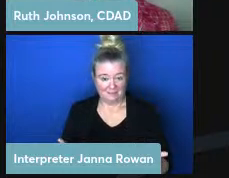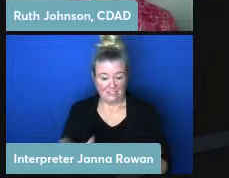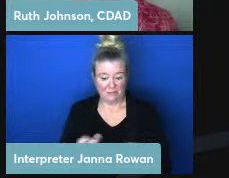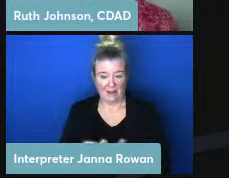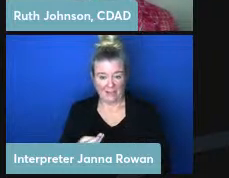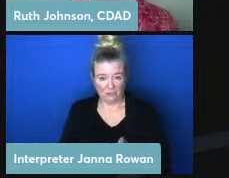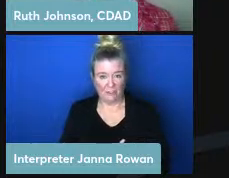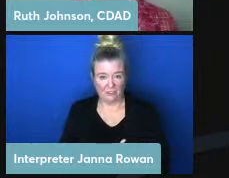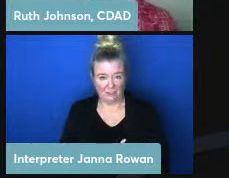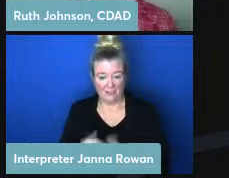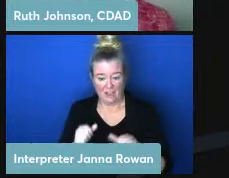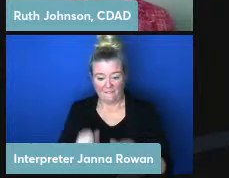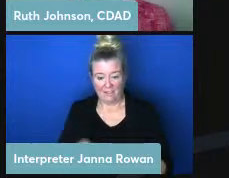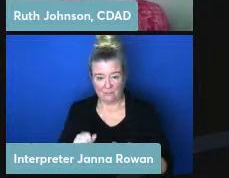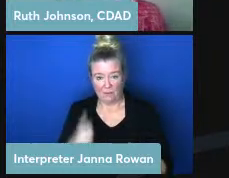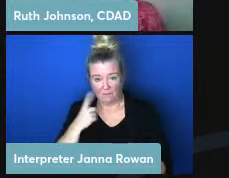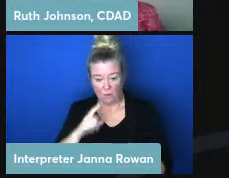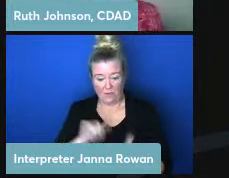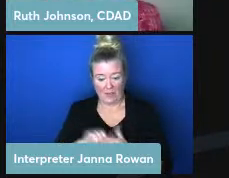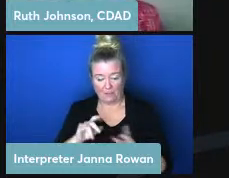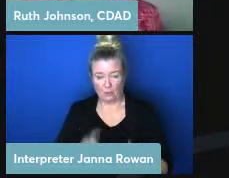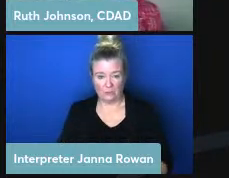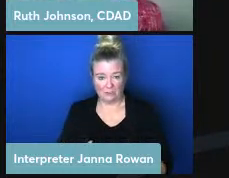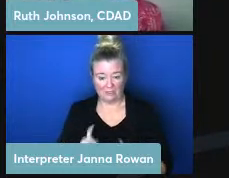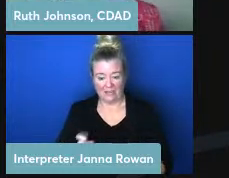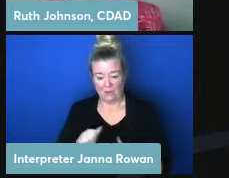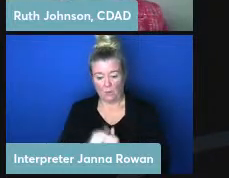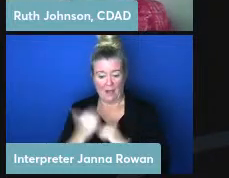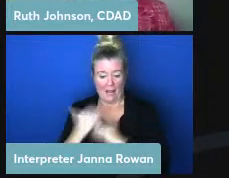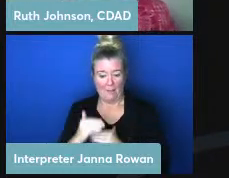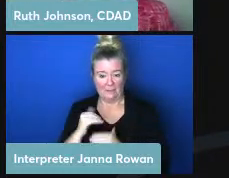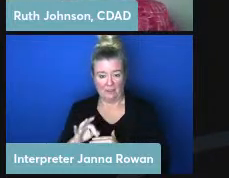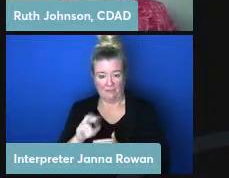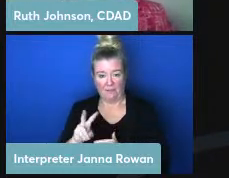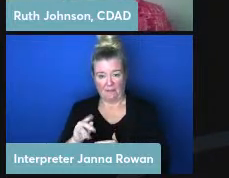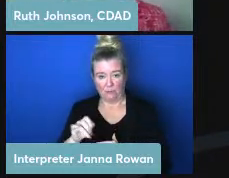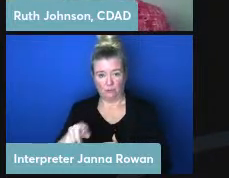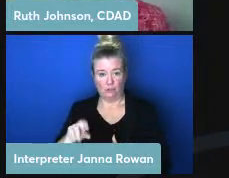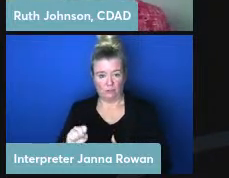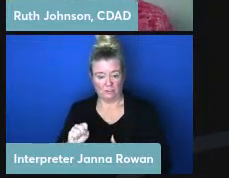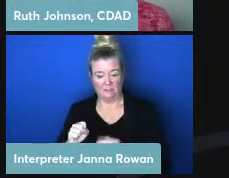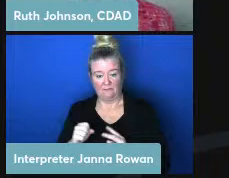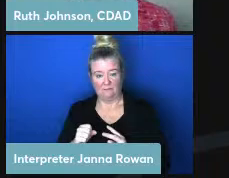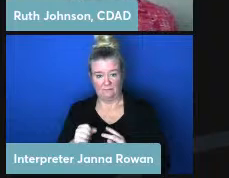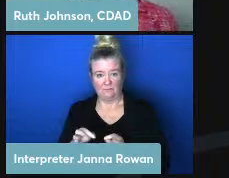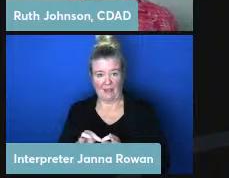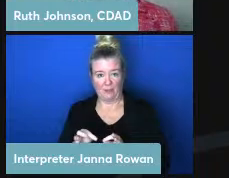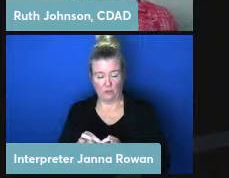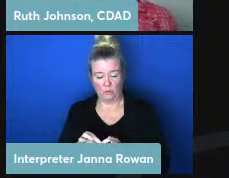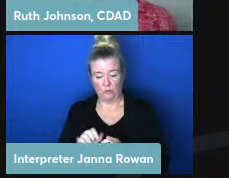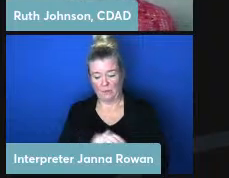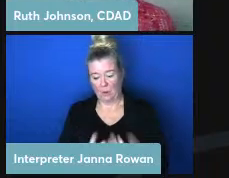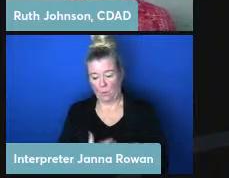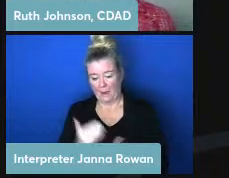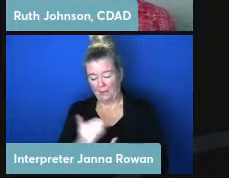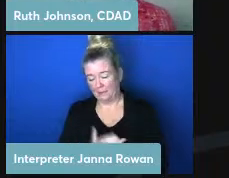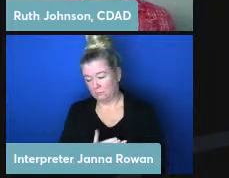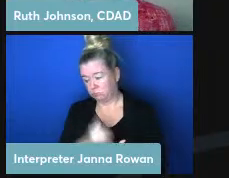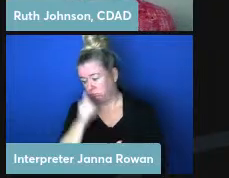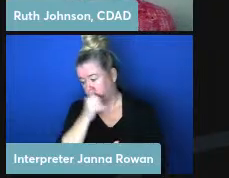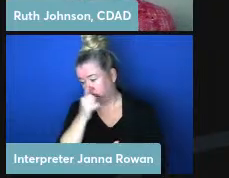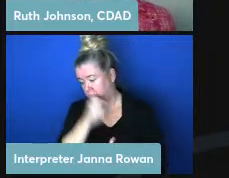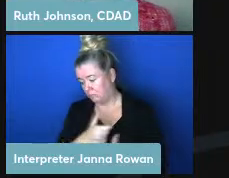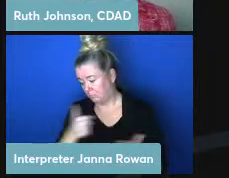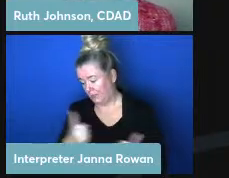financially feasible for the tenant, given the limits of the voucher's value. And so the waiting list issues are huge with